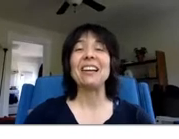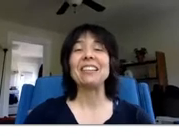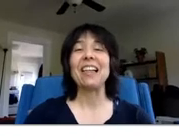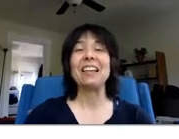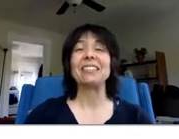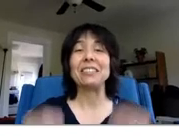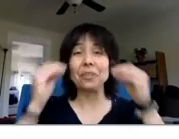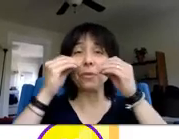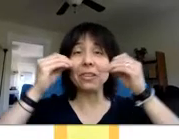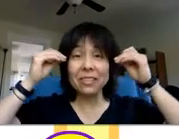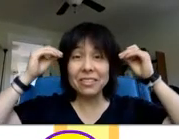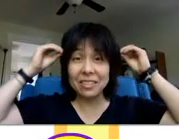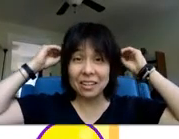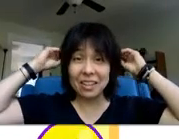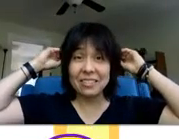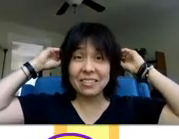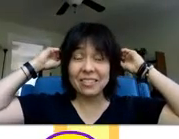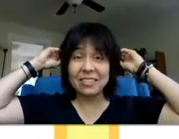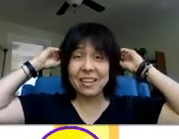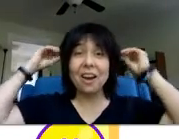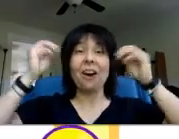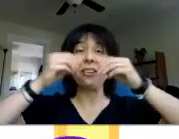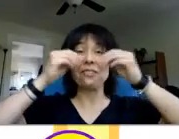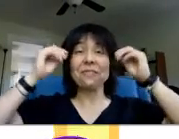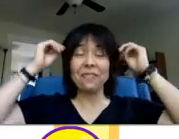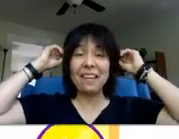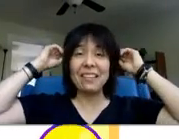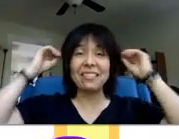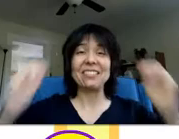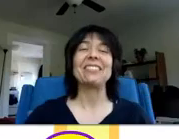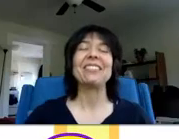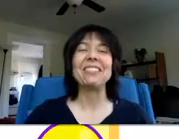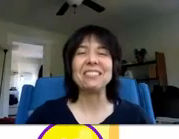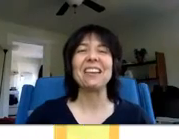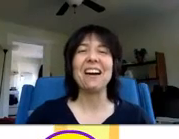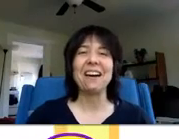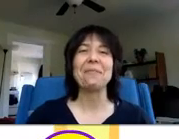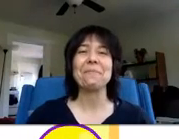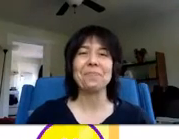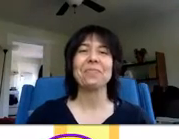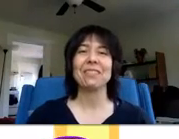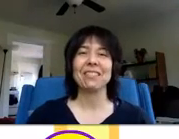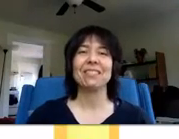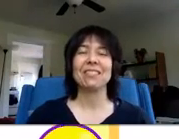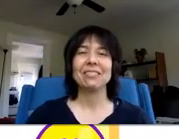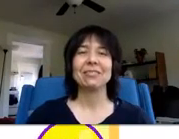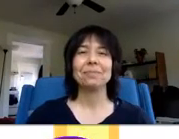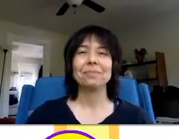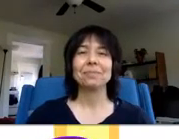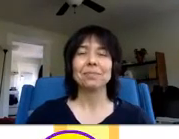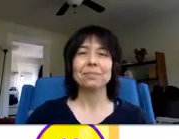Yes, sunglasses. You put sunglasses on your face. Good job.